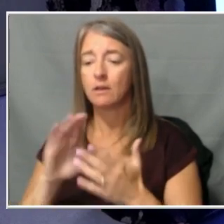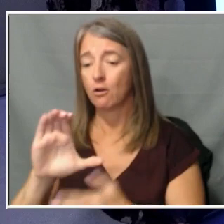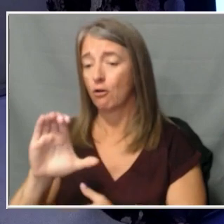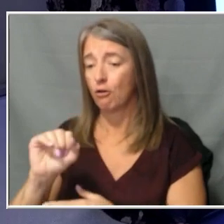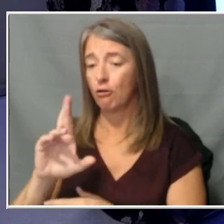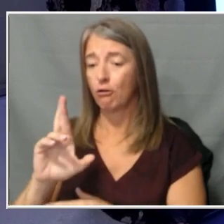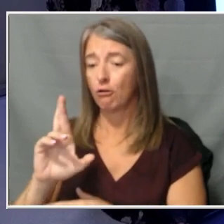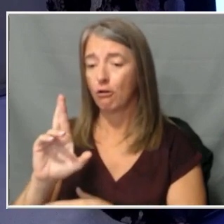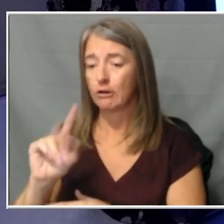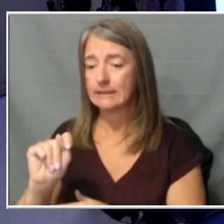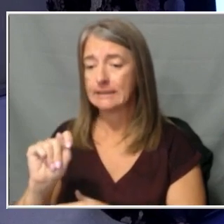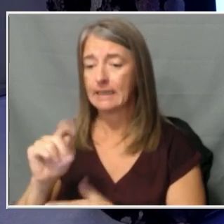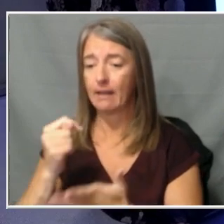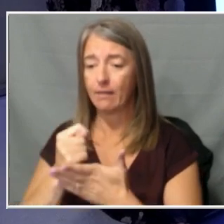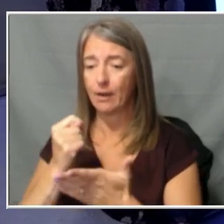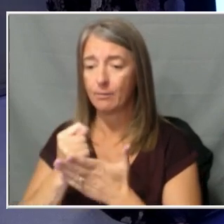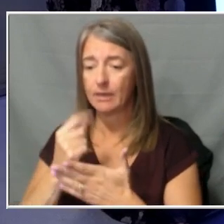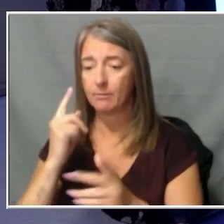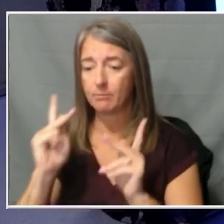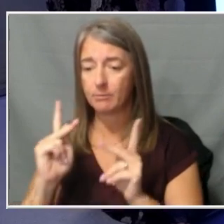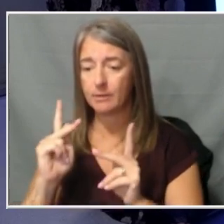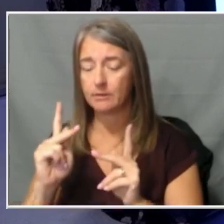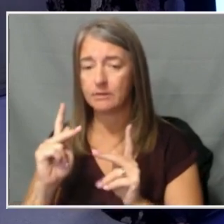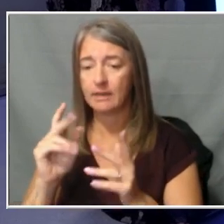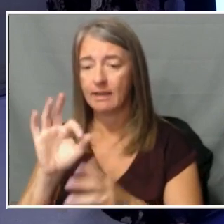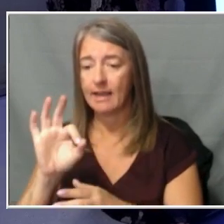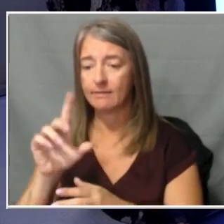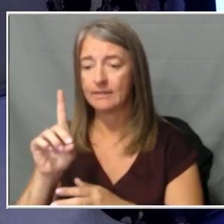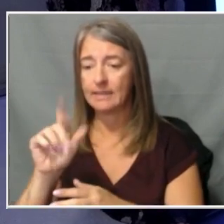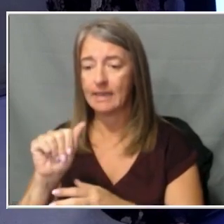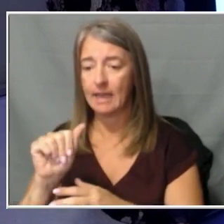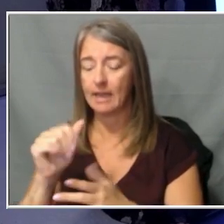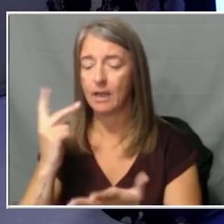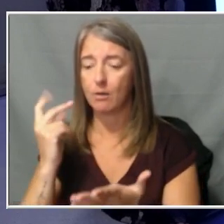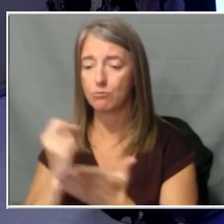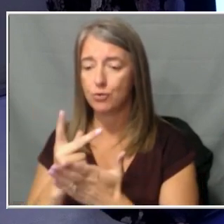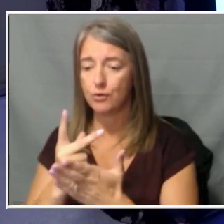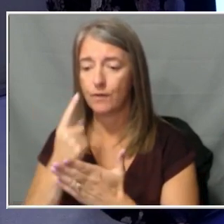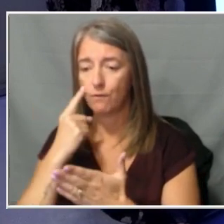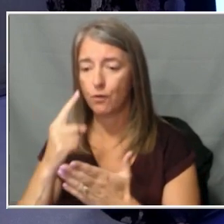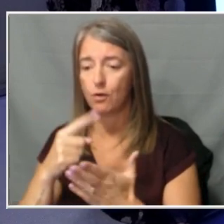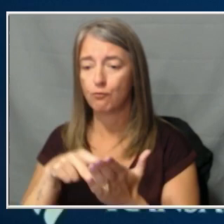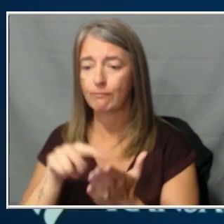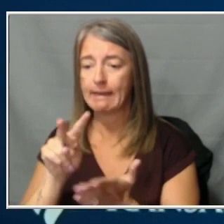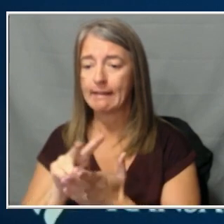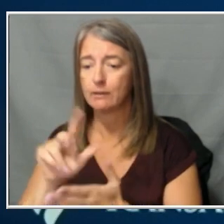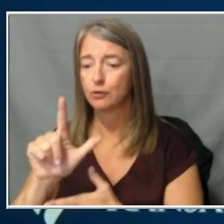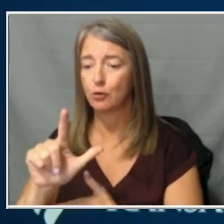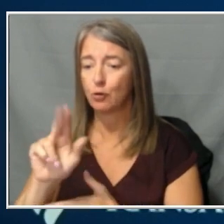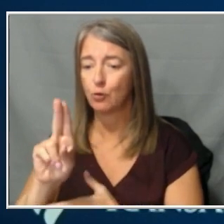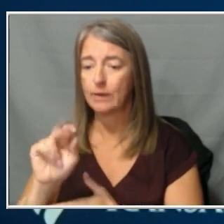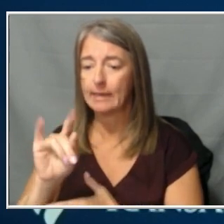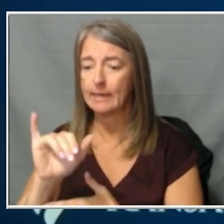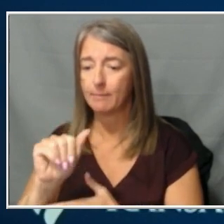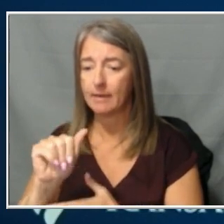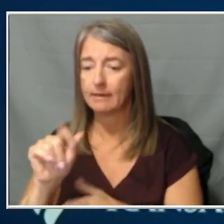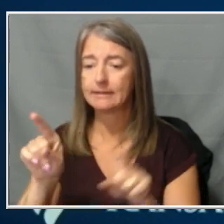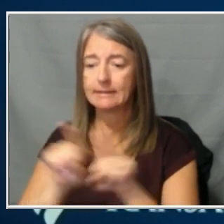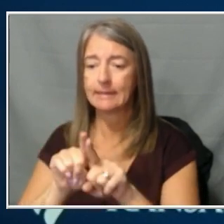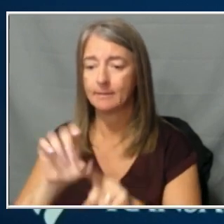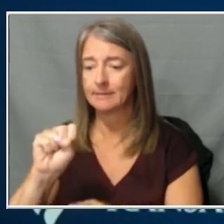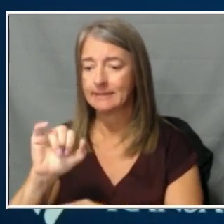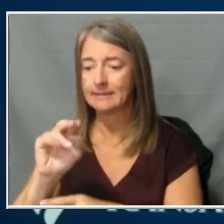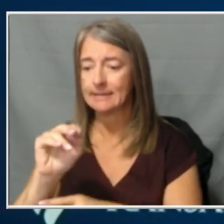therapy? So currently, the FDA has approved CAR T cell for relapsed leukemia, like Sydney has